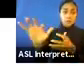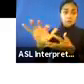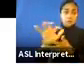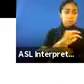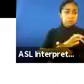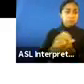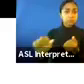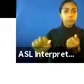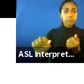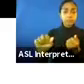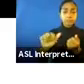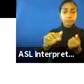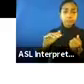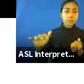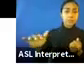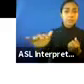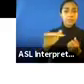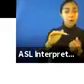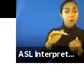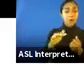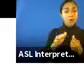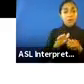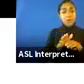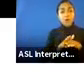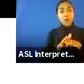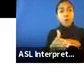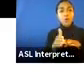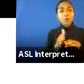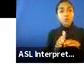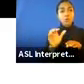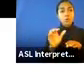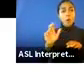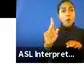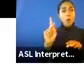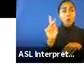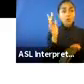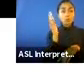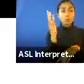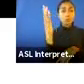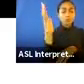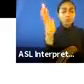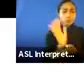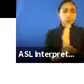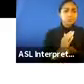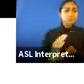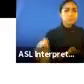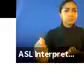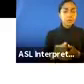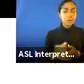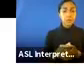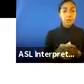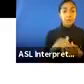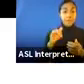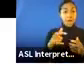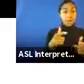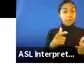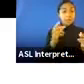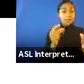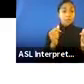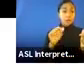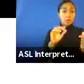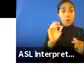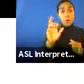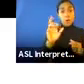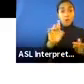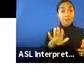the coastal oaks. It's changing. The sudden oak death is changing the ecology of our